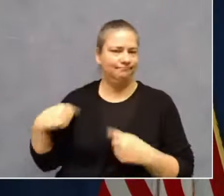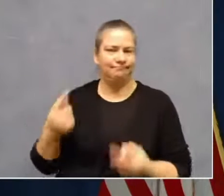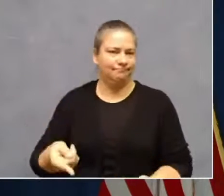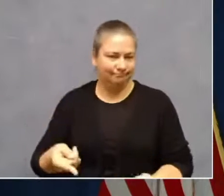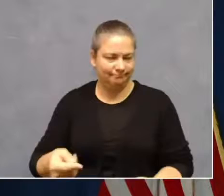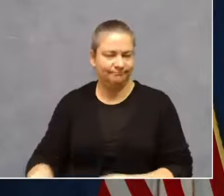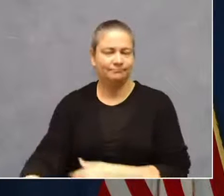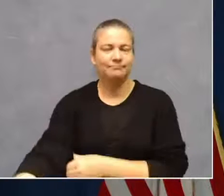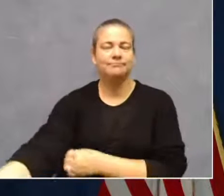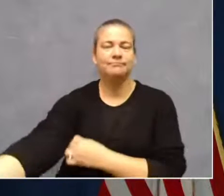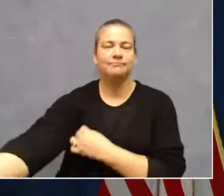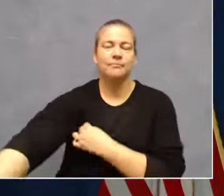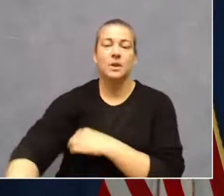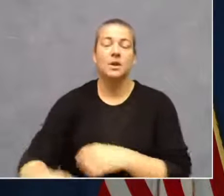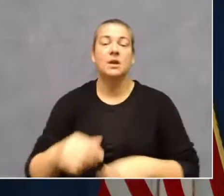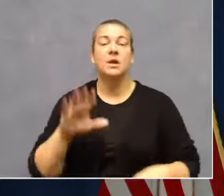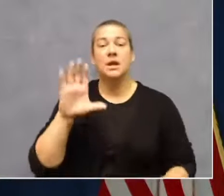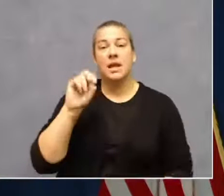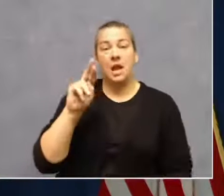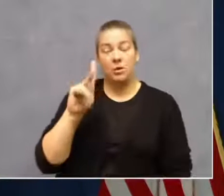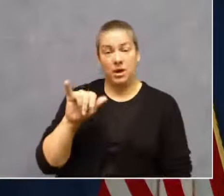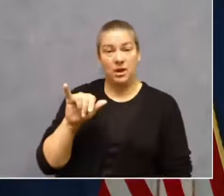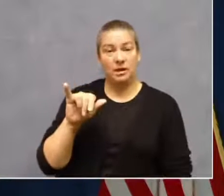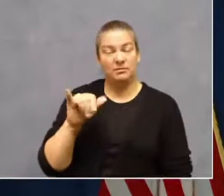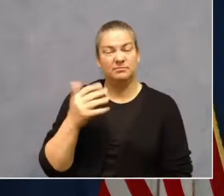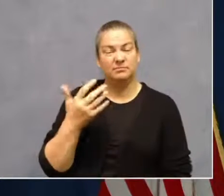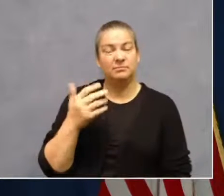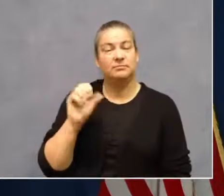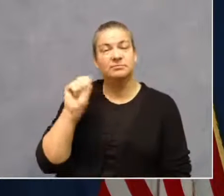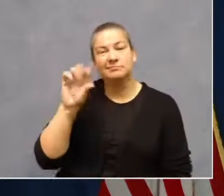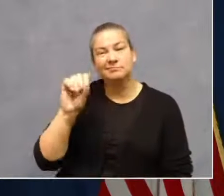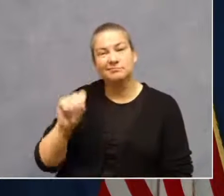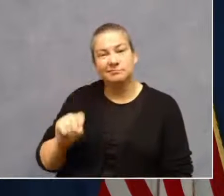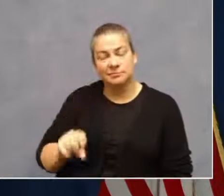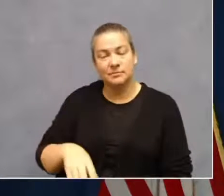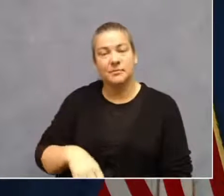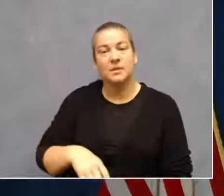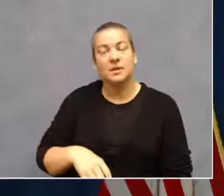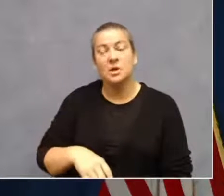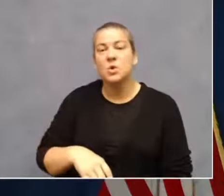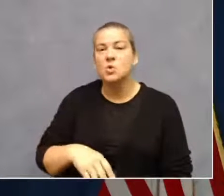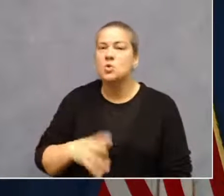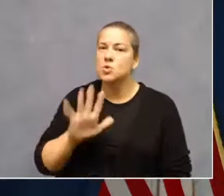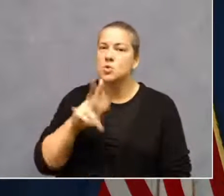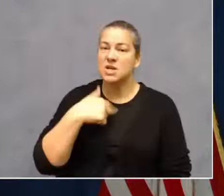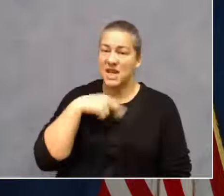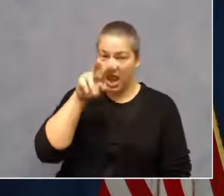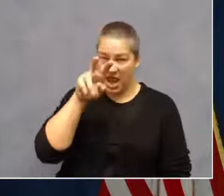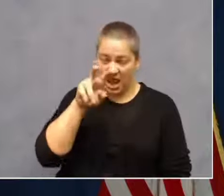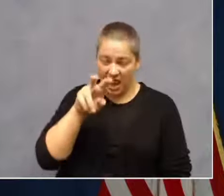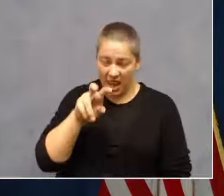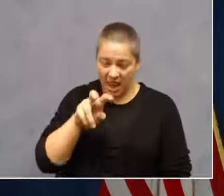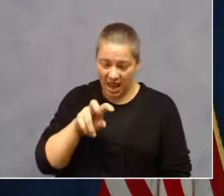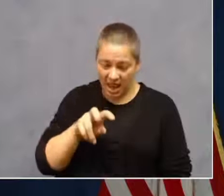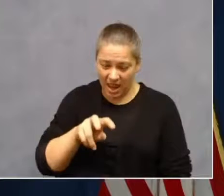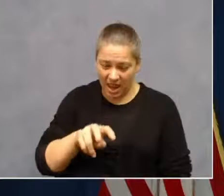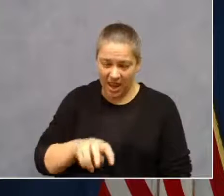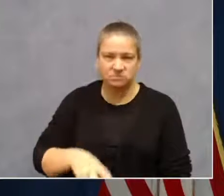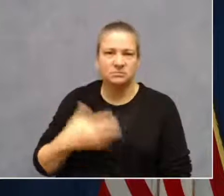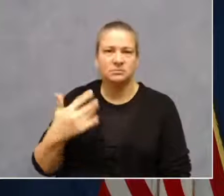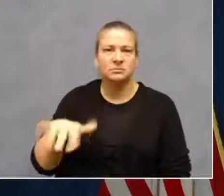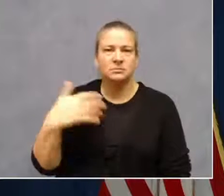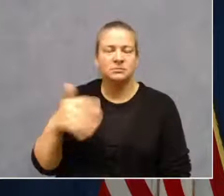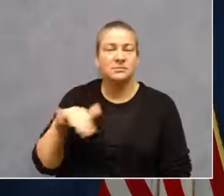cases by county. It's going to take a bit for me to read all of those in double digits, because when we have this